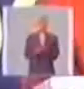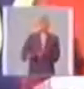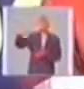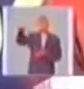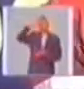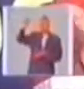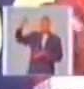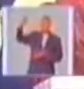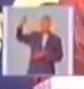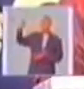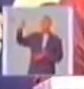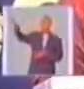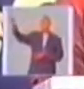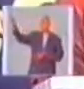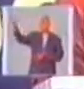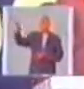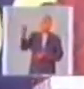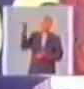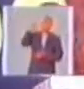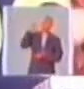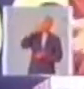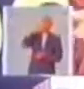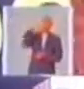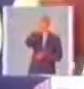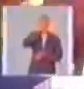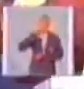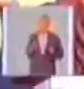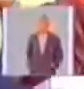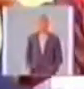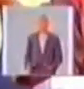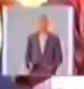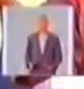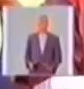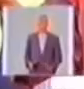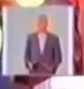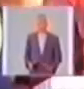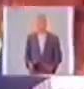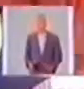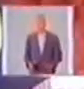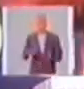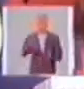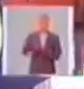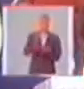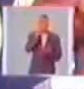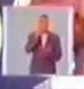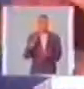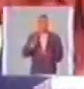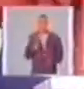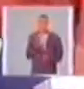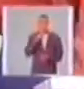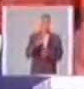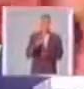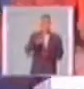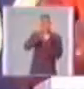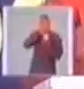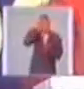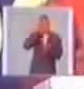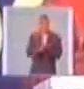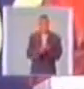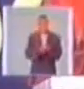Christian. Jenny, or do you call Malachi? No, you're Christian. And not that you see a minuciano, make us up a